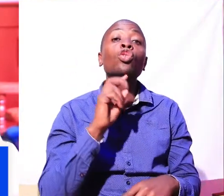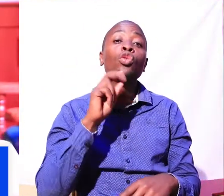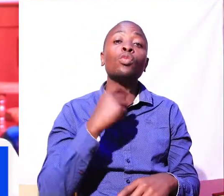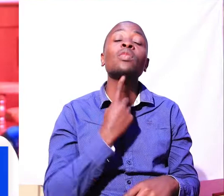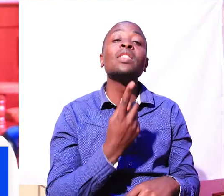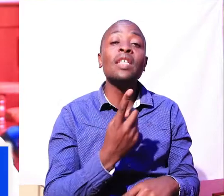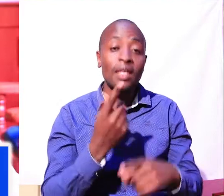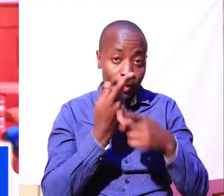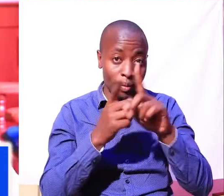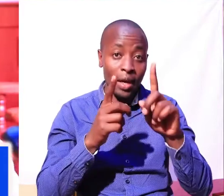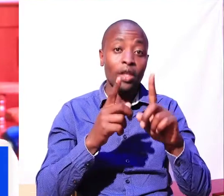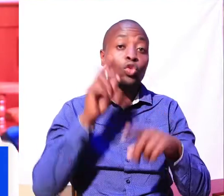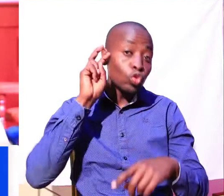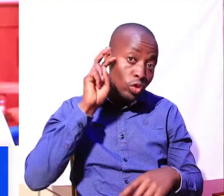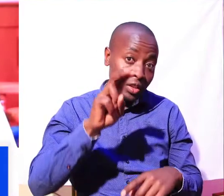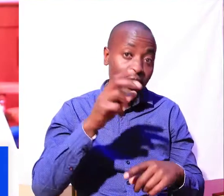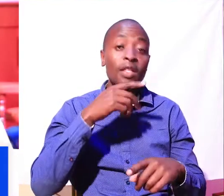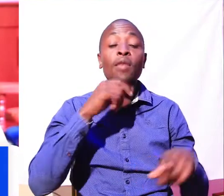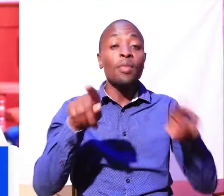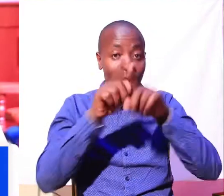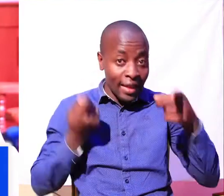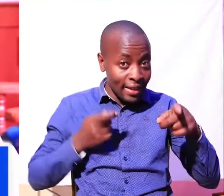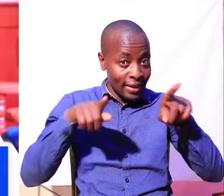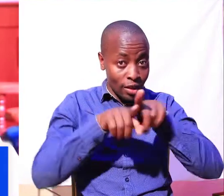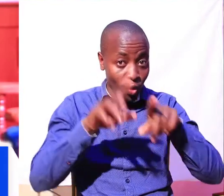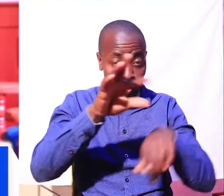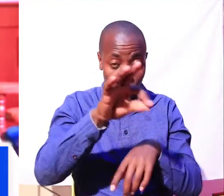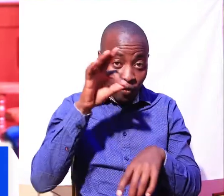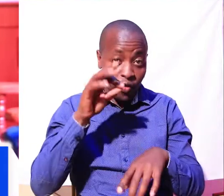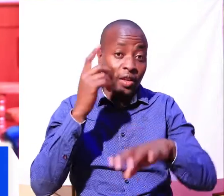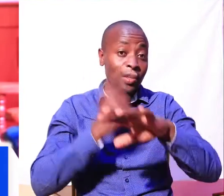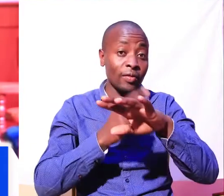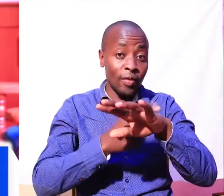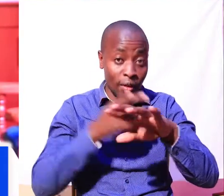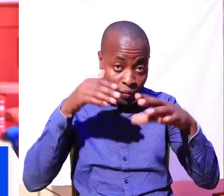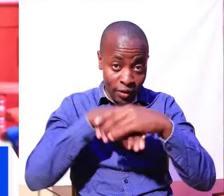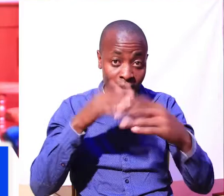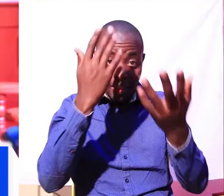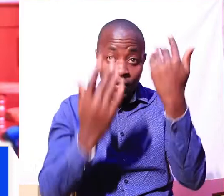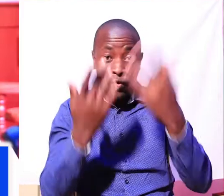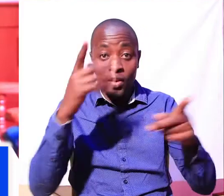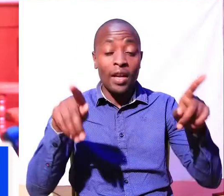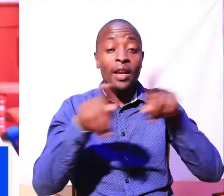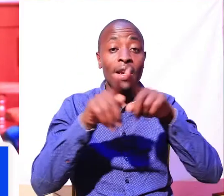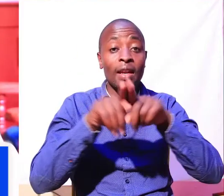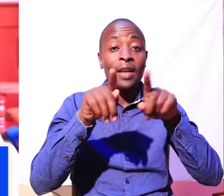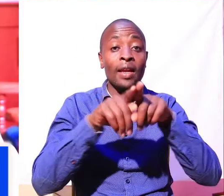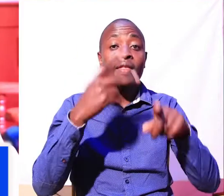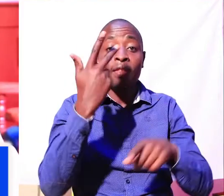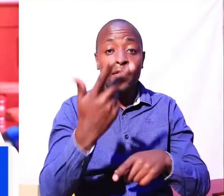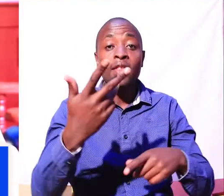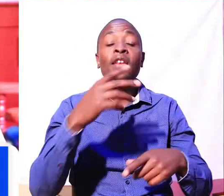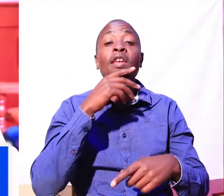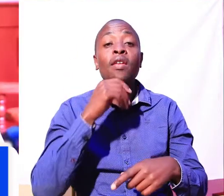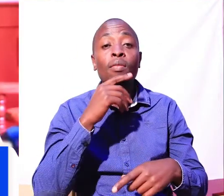it. My brother, my sister, sometimes we may find ourselves where Shadrach, Meshach, and Abednego were. It could